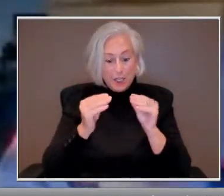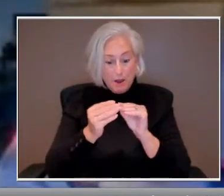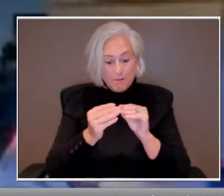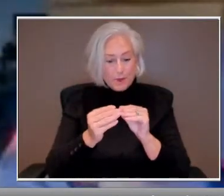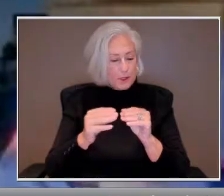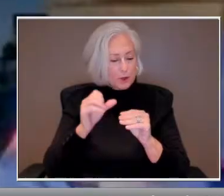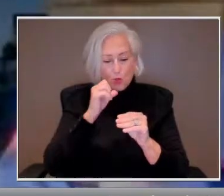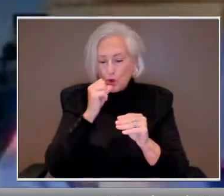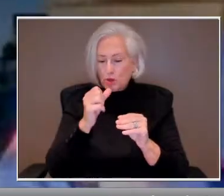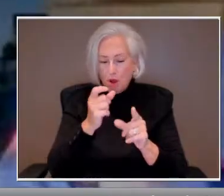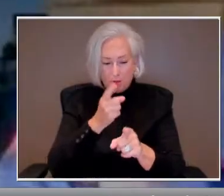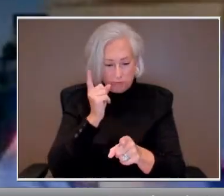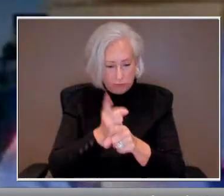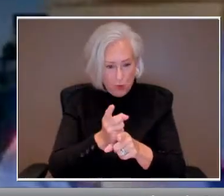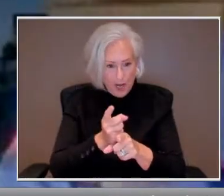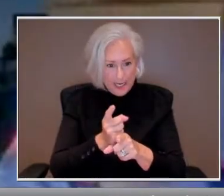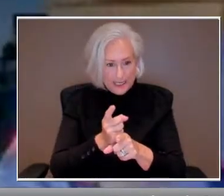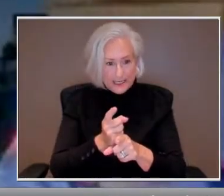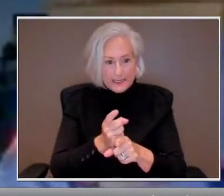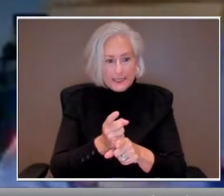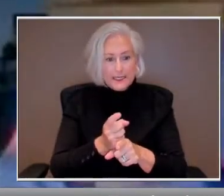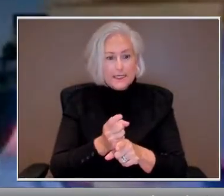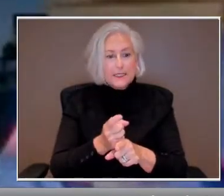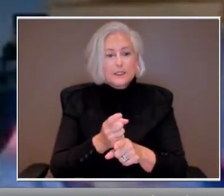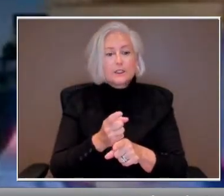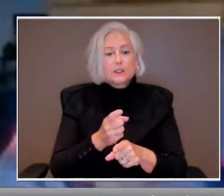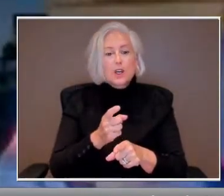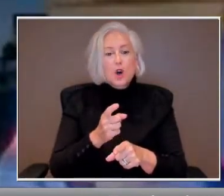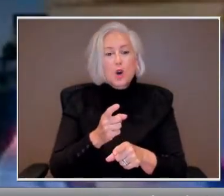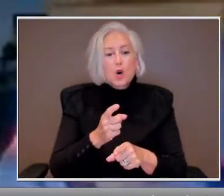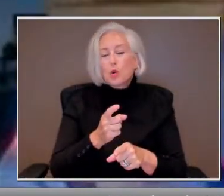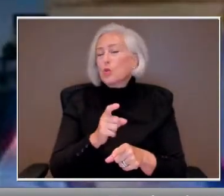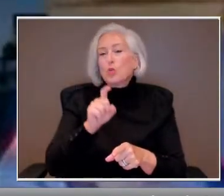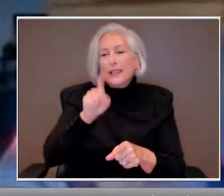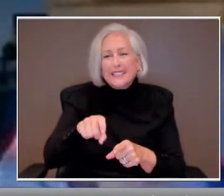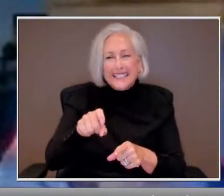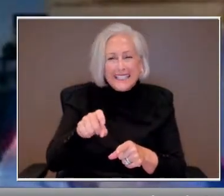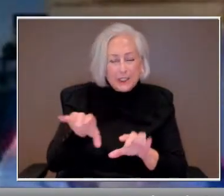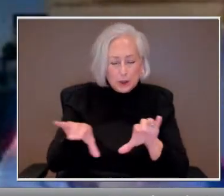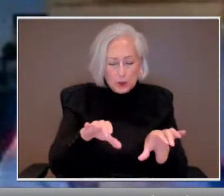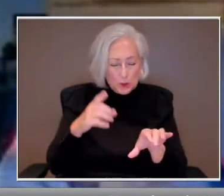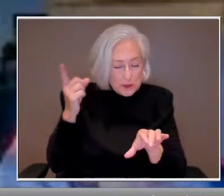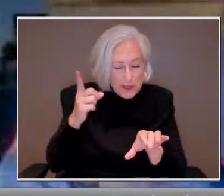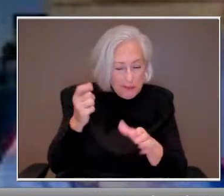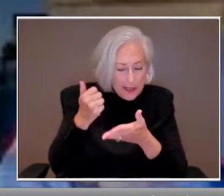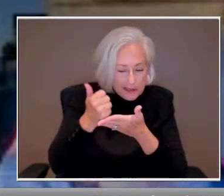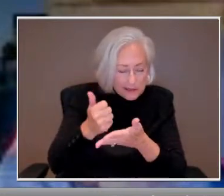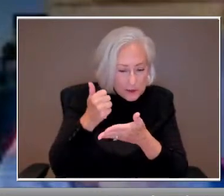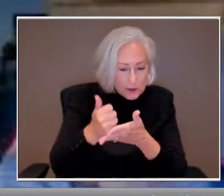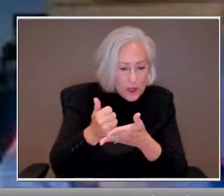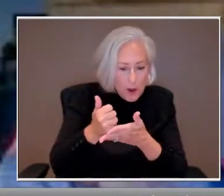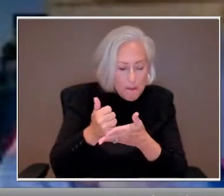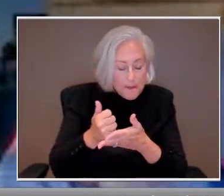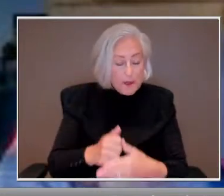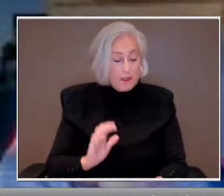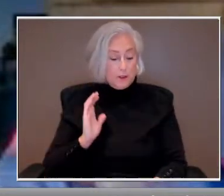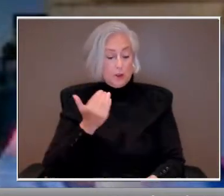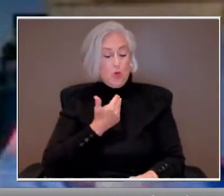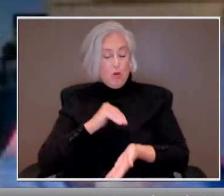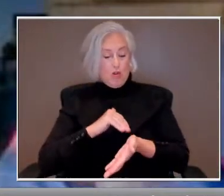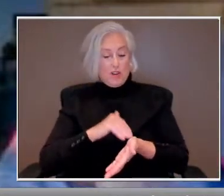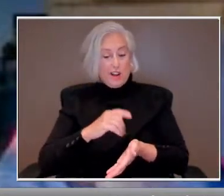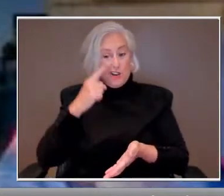doing. So we weren't doing something to help him. And she thought this would be helpful for us